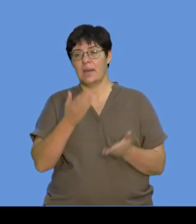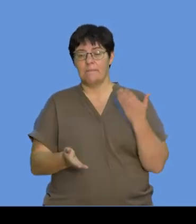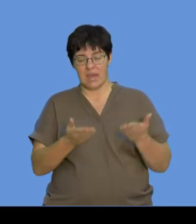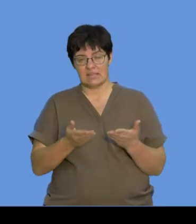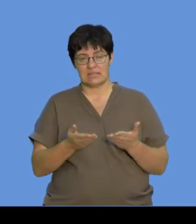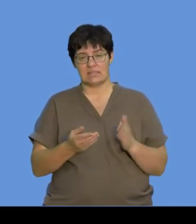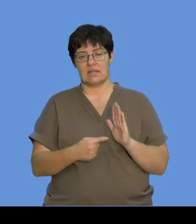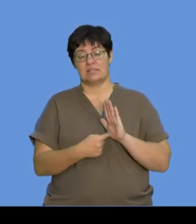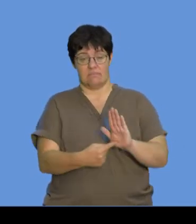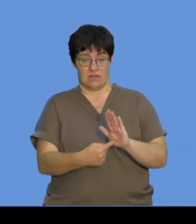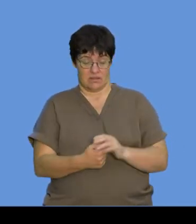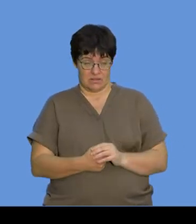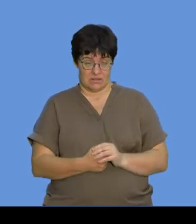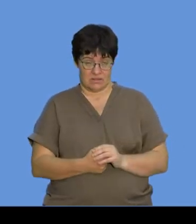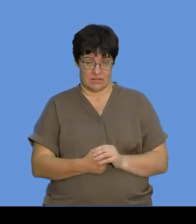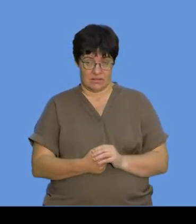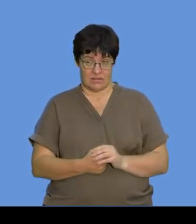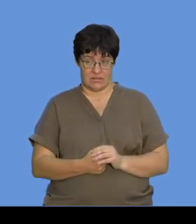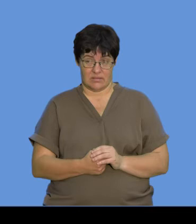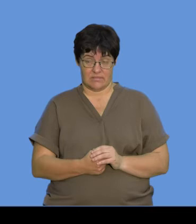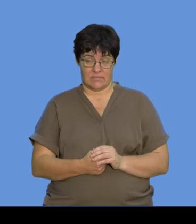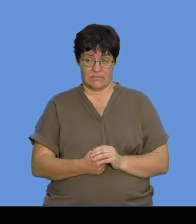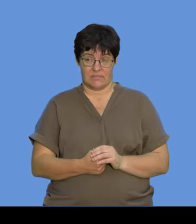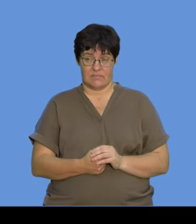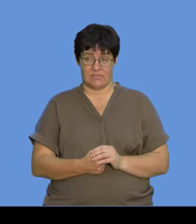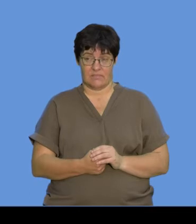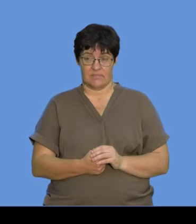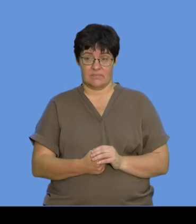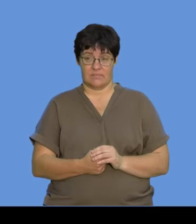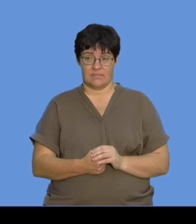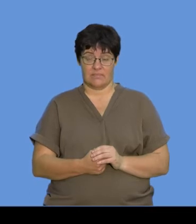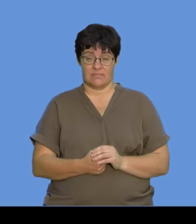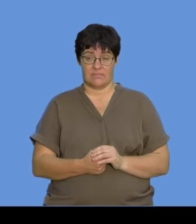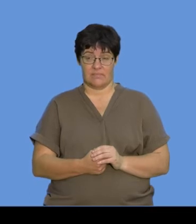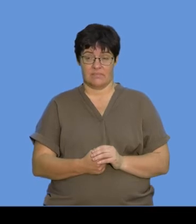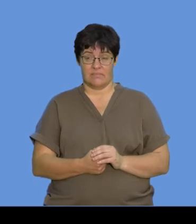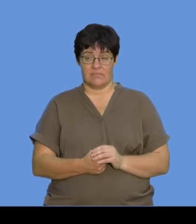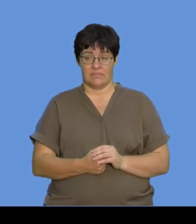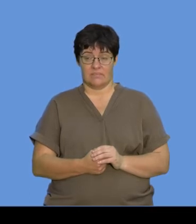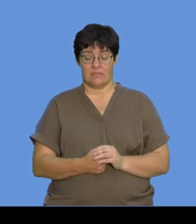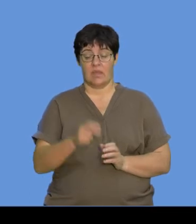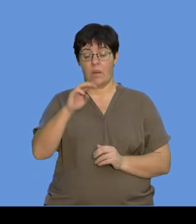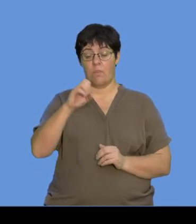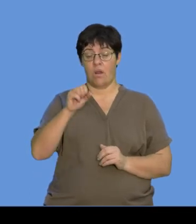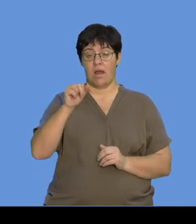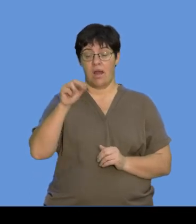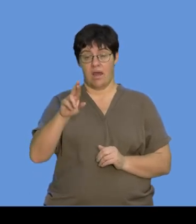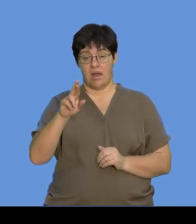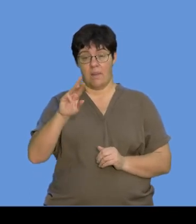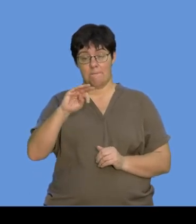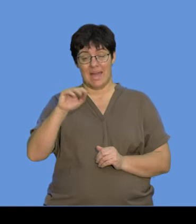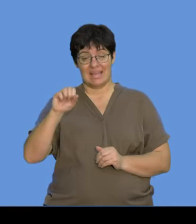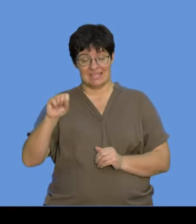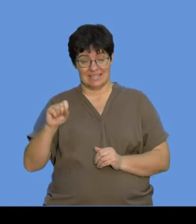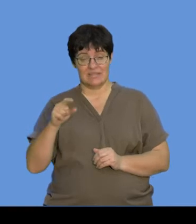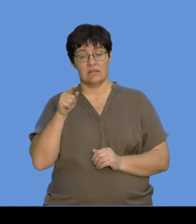grams is actually the mass of the sample, okay? 12 grams is actually the mass, all right? And then the